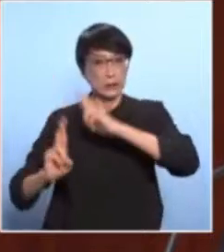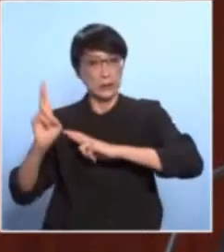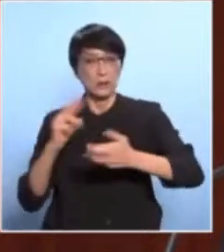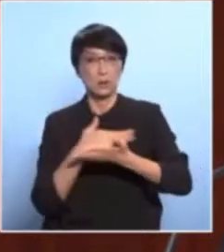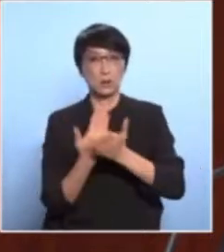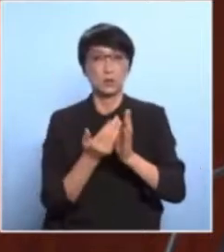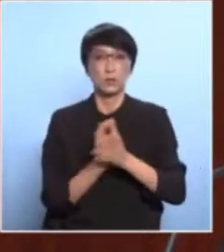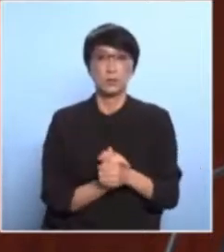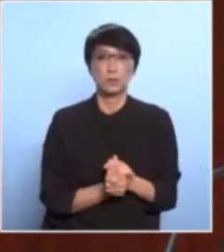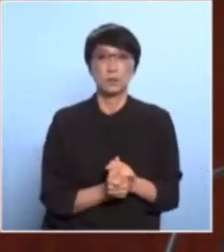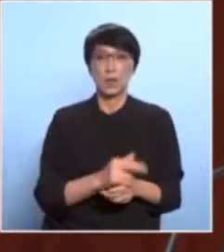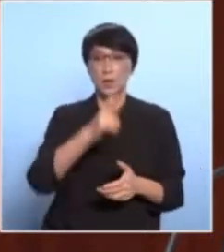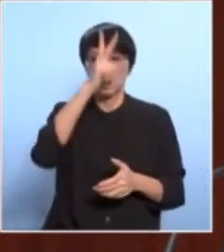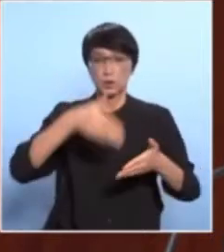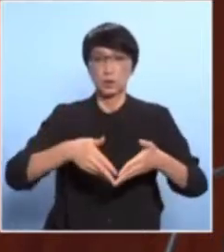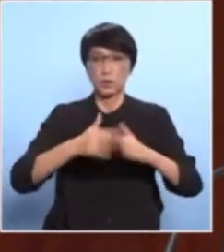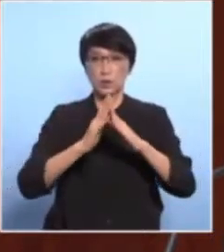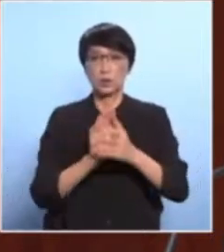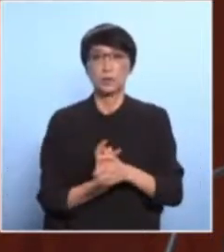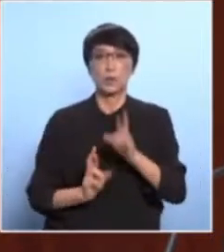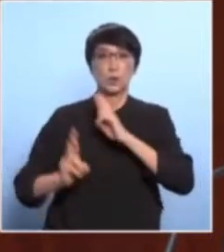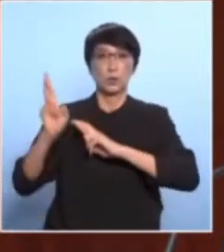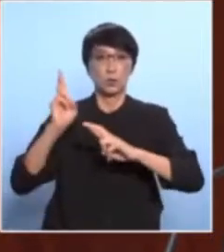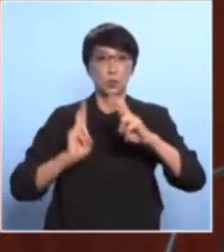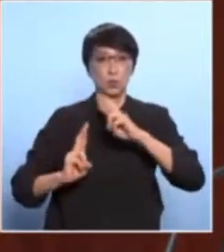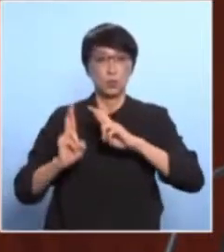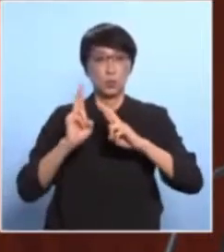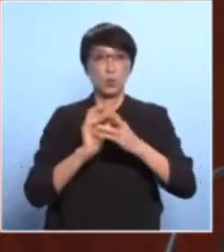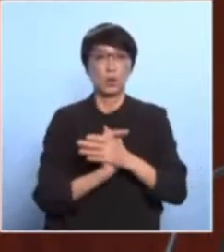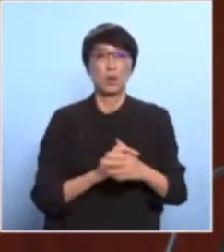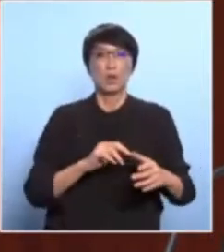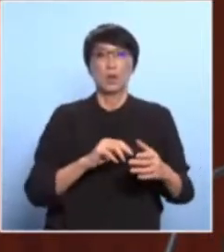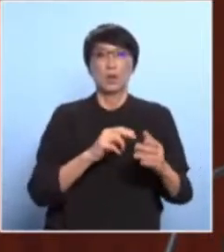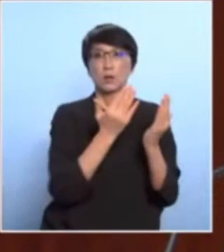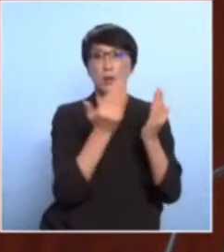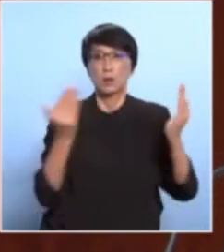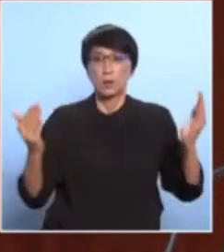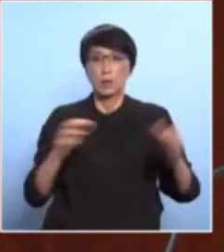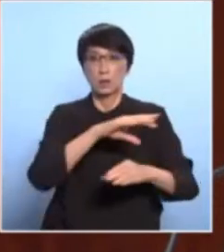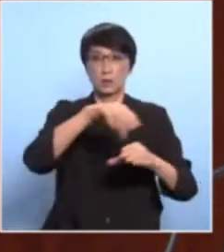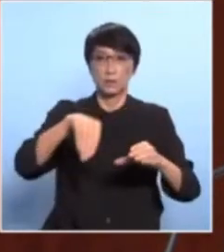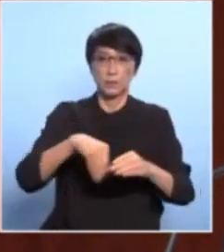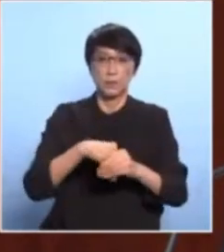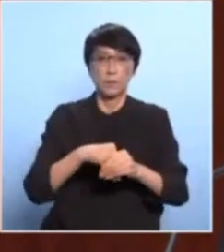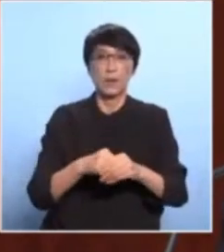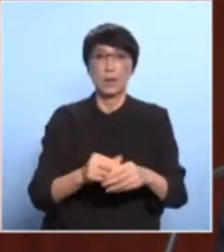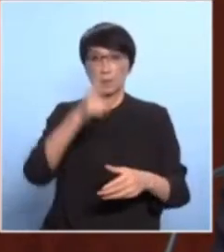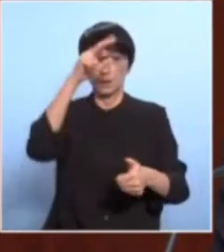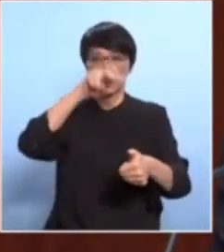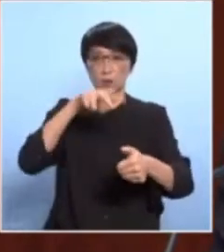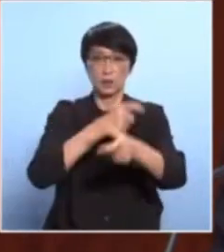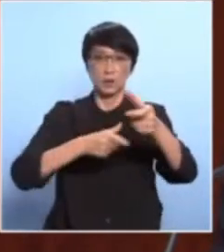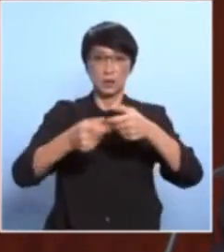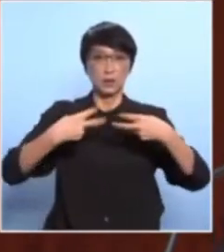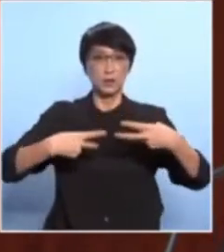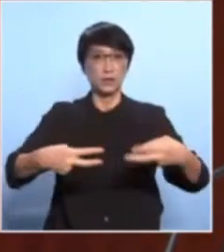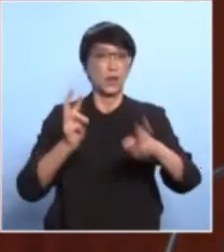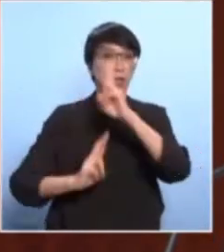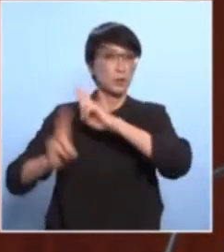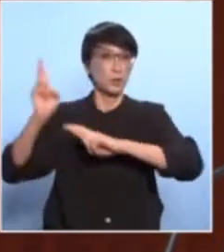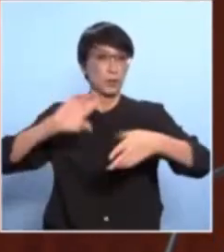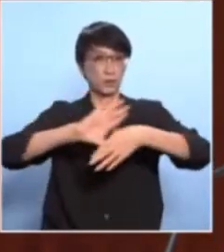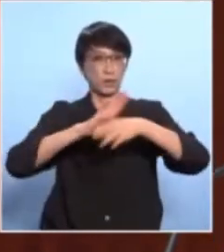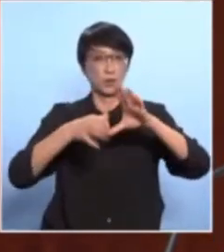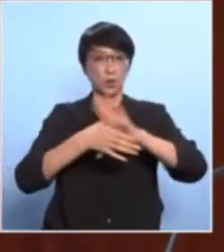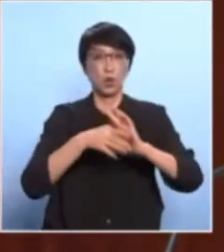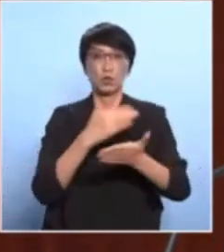The government will set up a museum to showcase the developments and achievements of our country, covering areas such as its history,